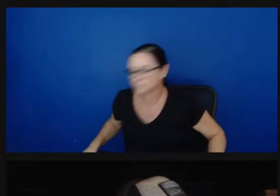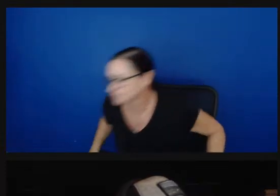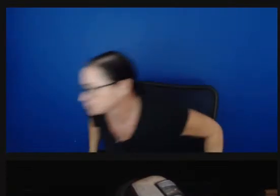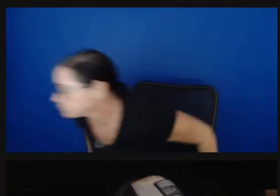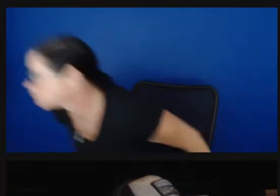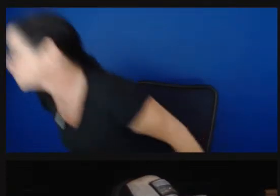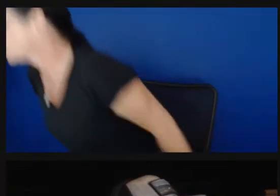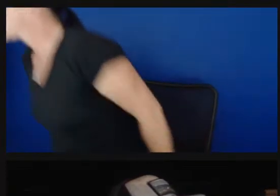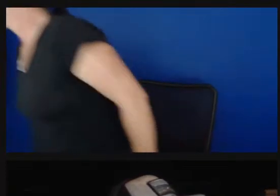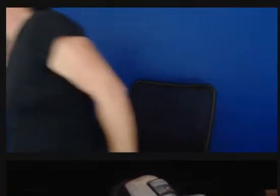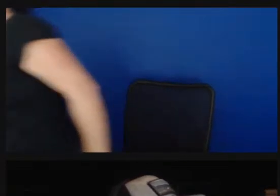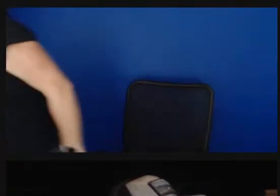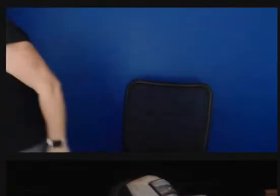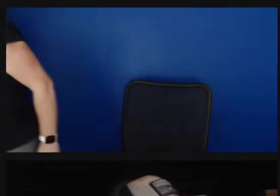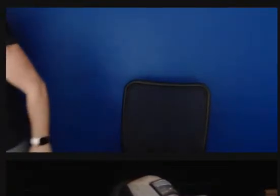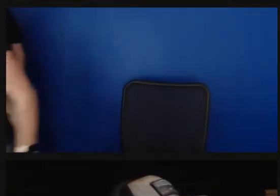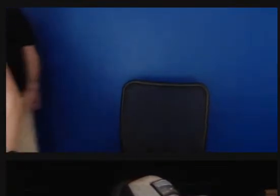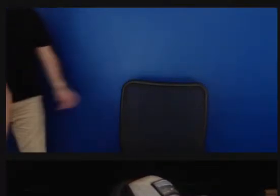Yeah, that's pretty fast.